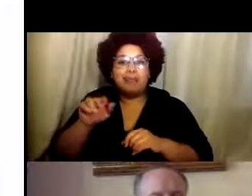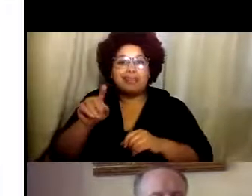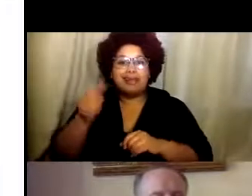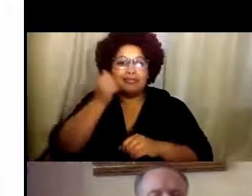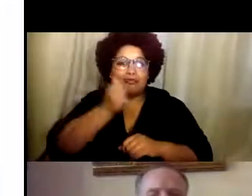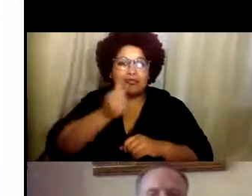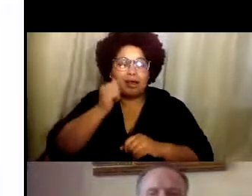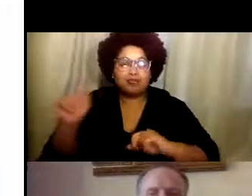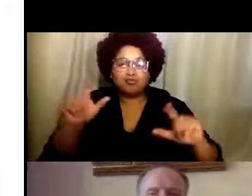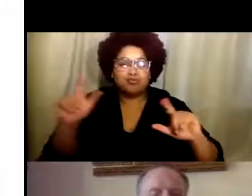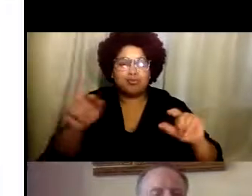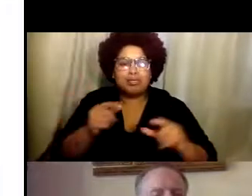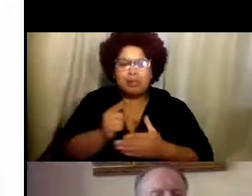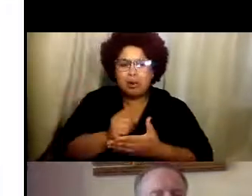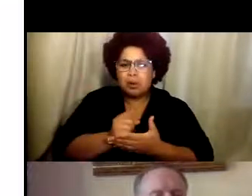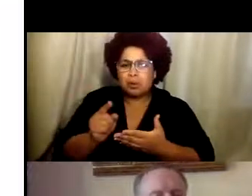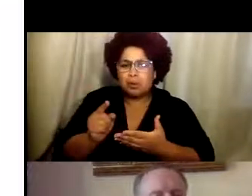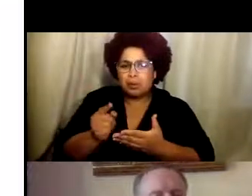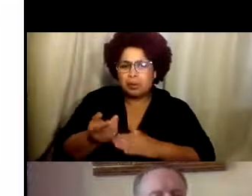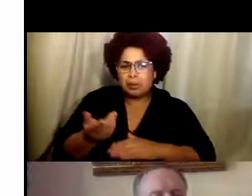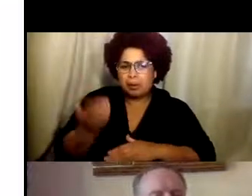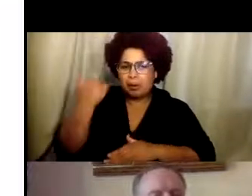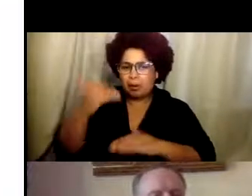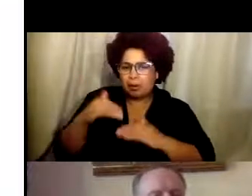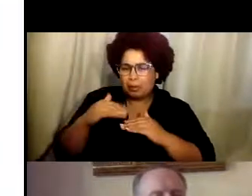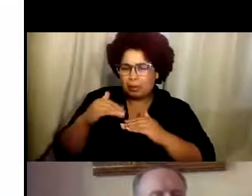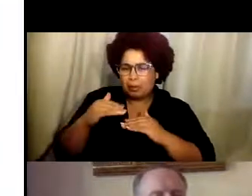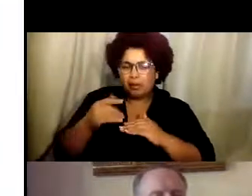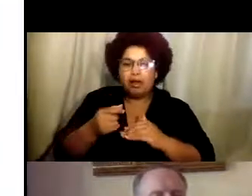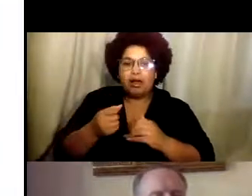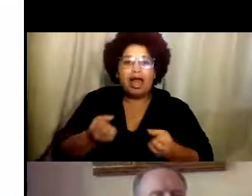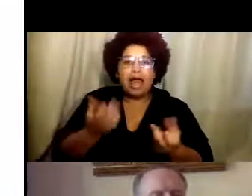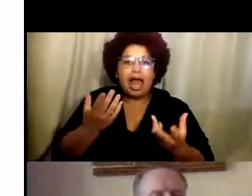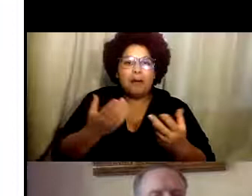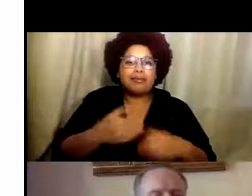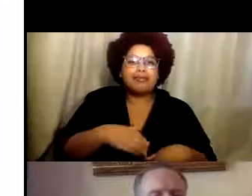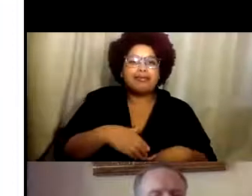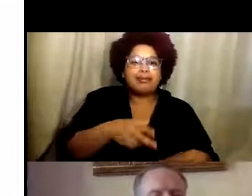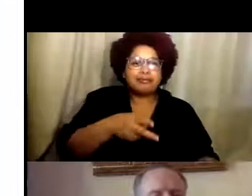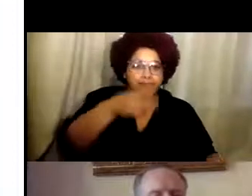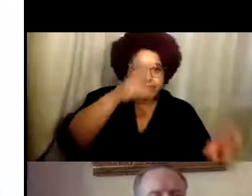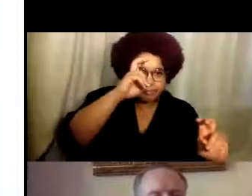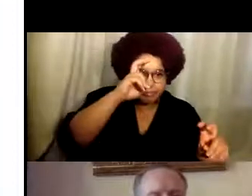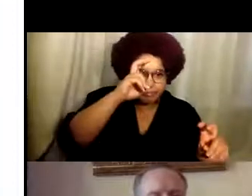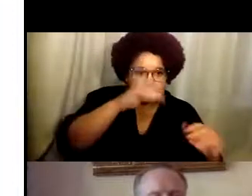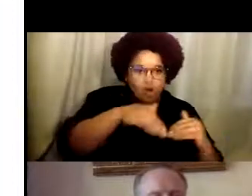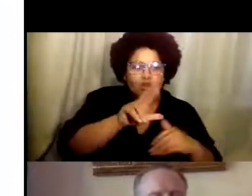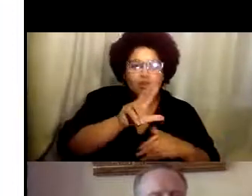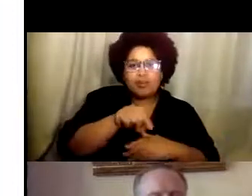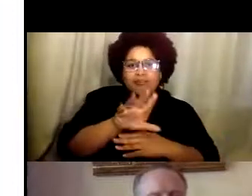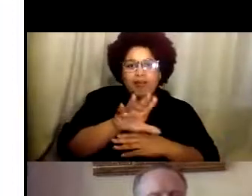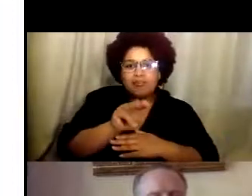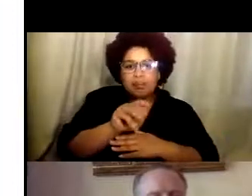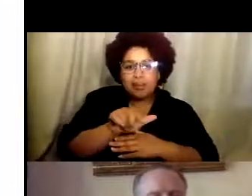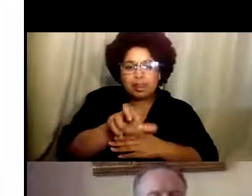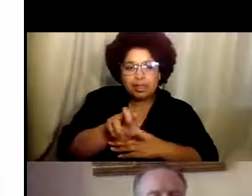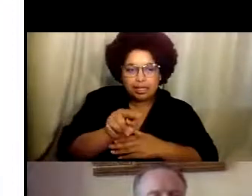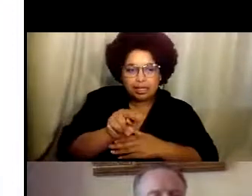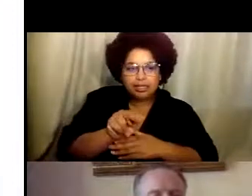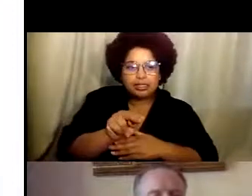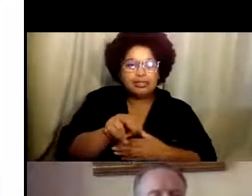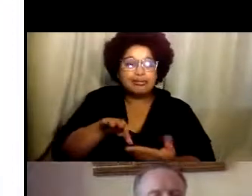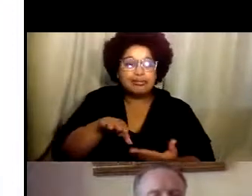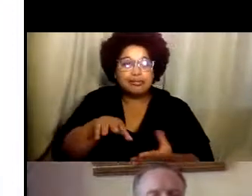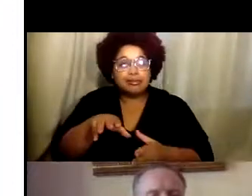from a little over a week ago, the number of cases, over 3.5 million. Unfortunately, number of